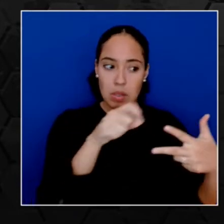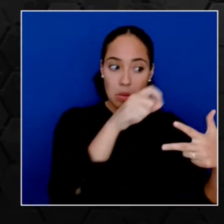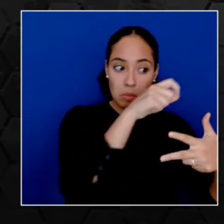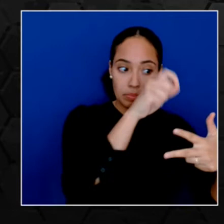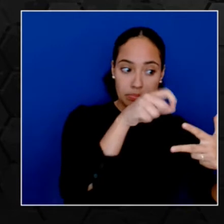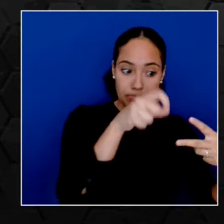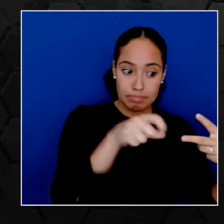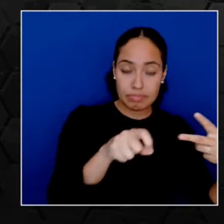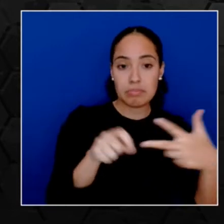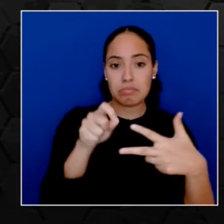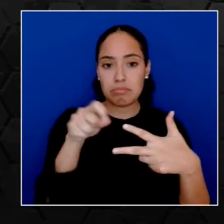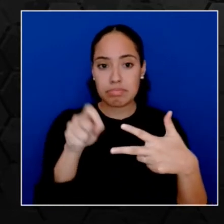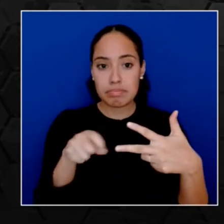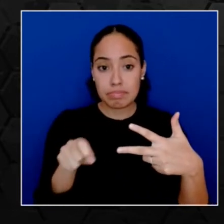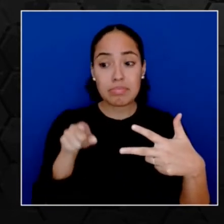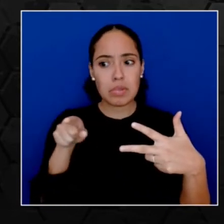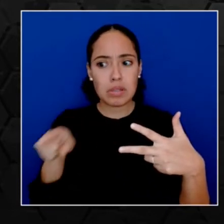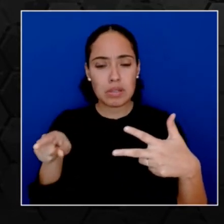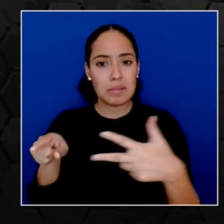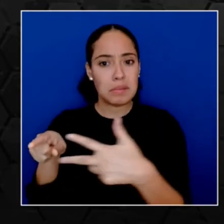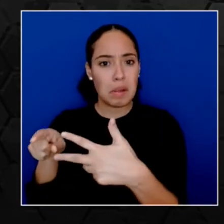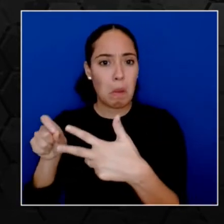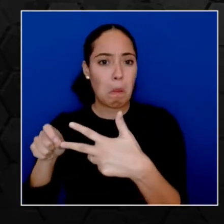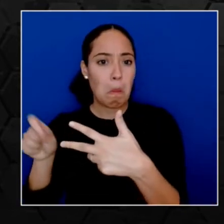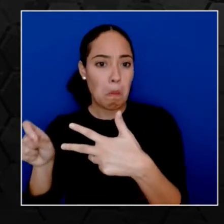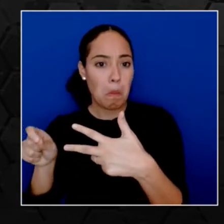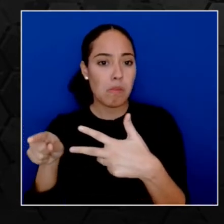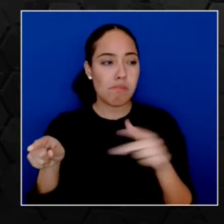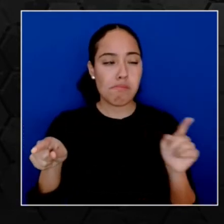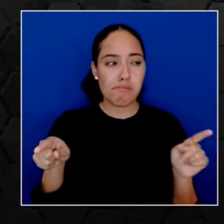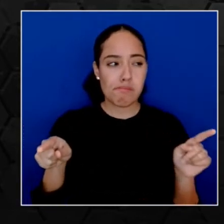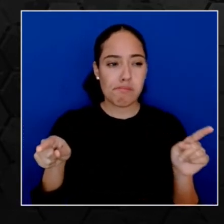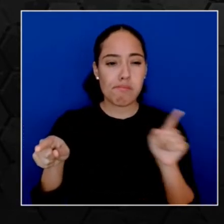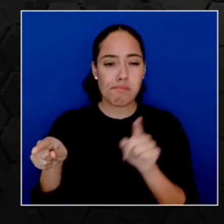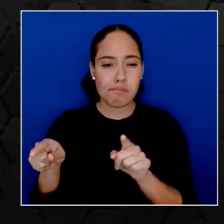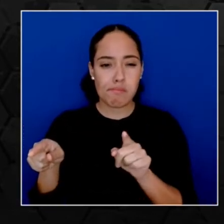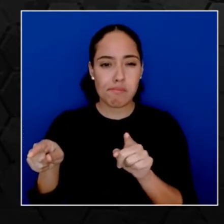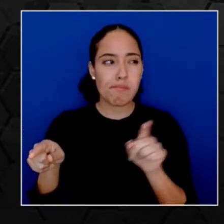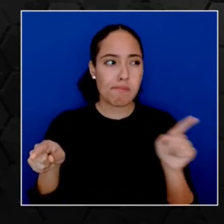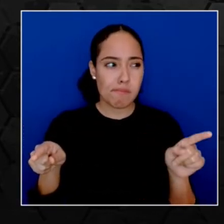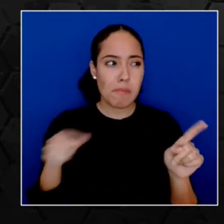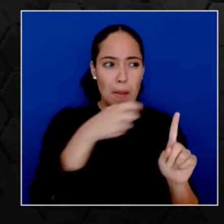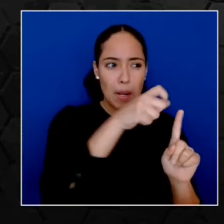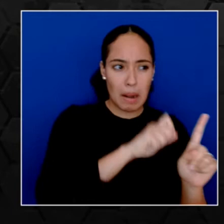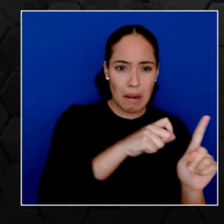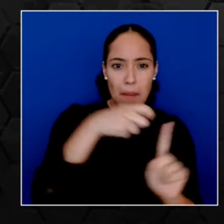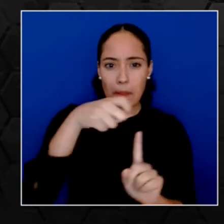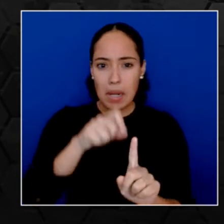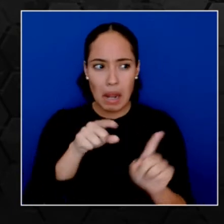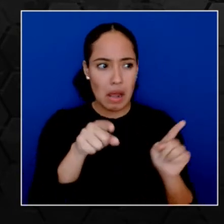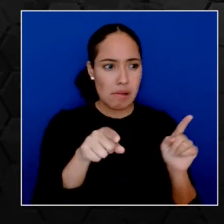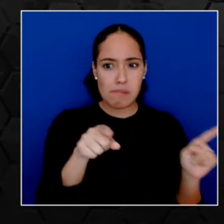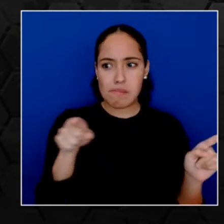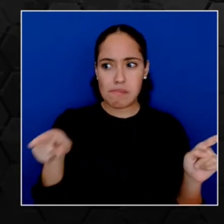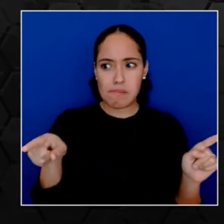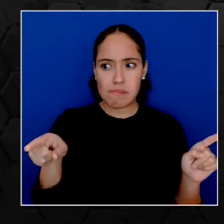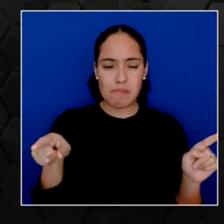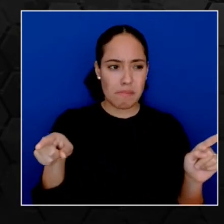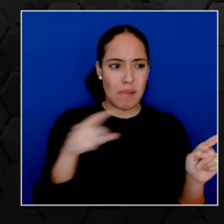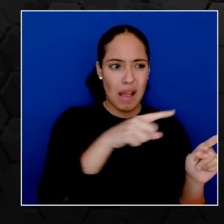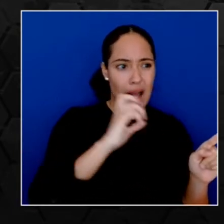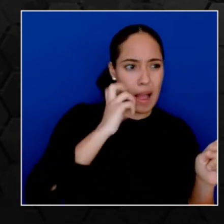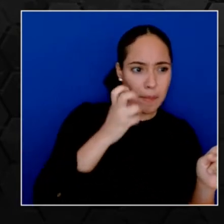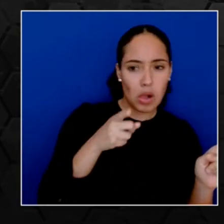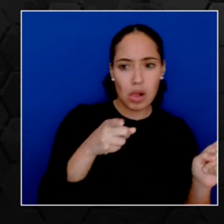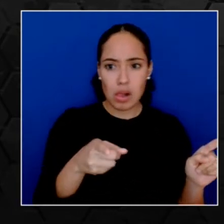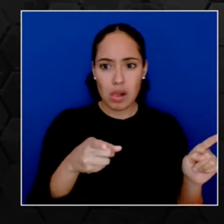then what it can say, like info from that is like user one is also liking banana, which is apple, and also it is also liking orange, and the user two is also